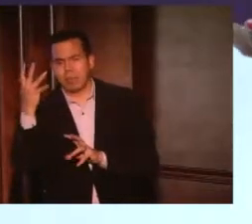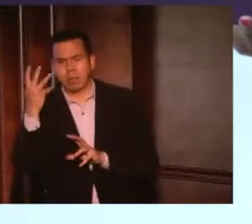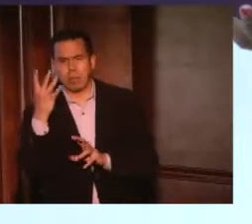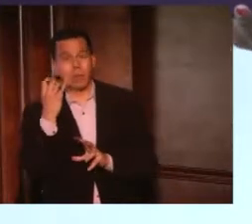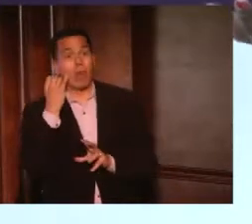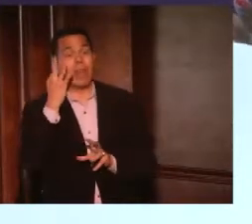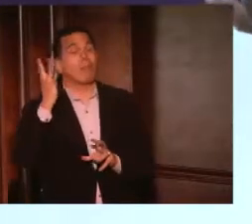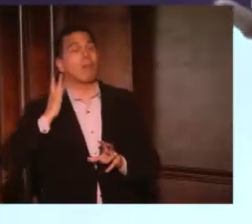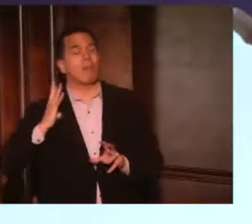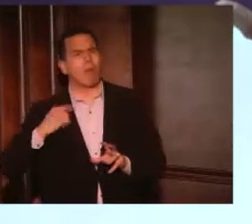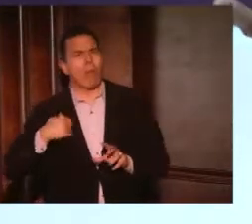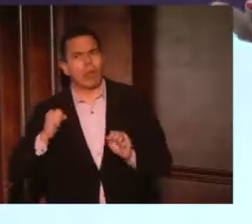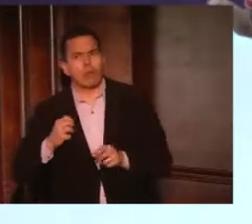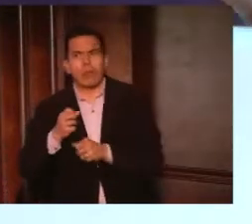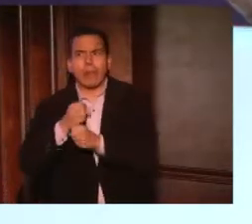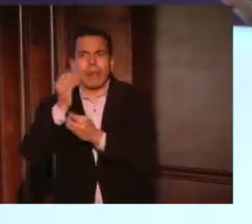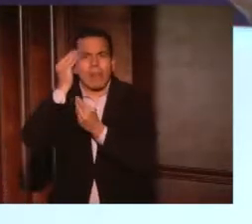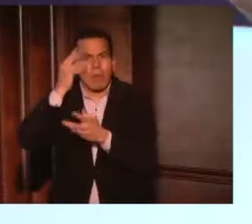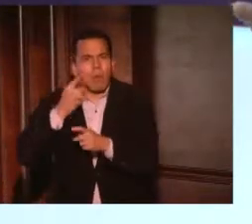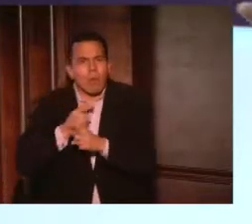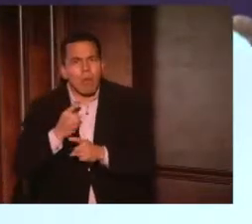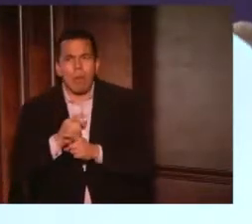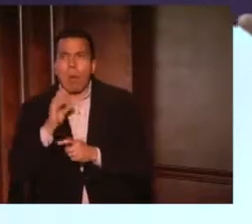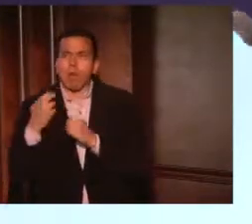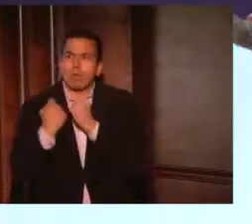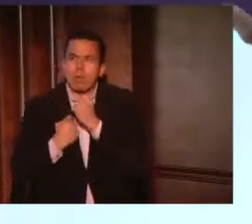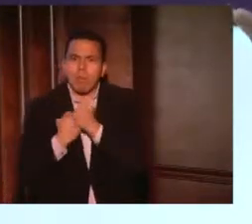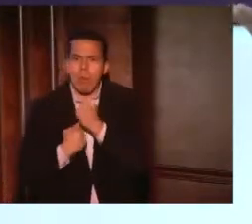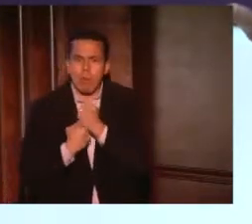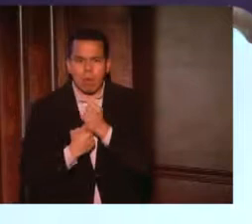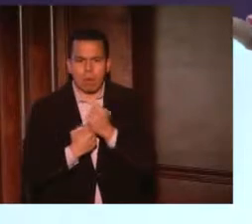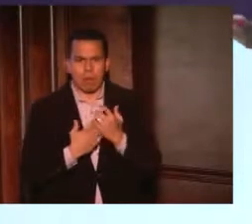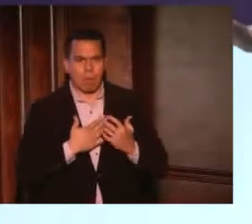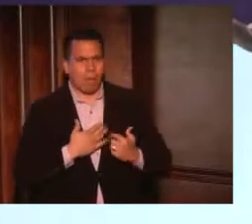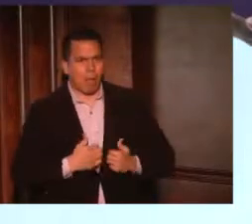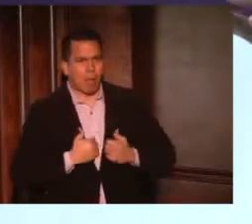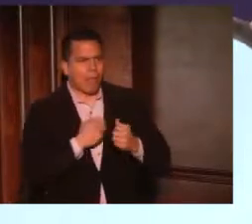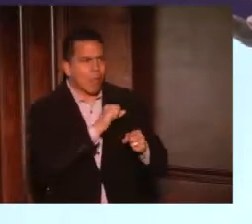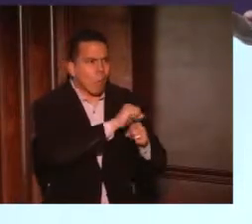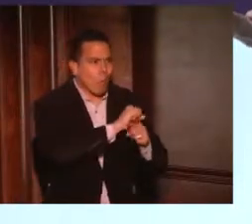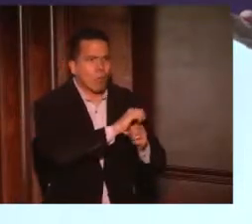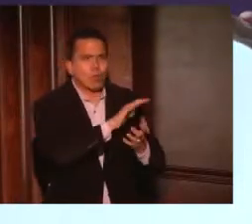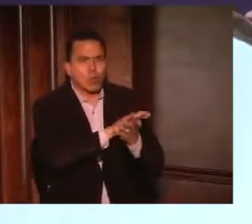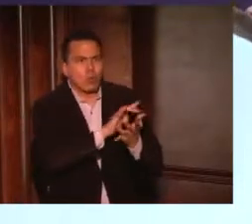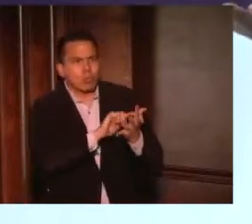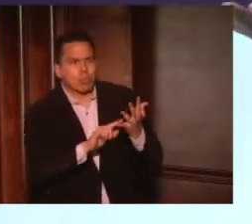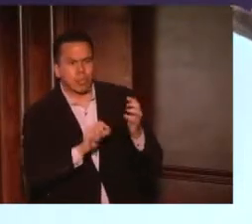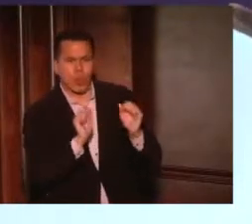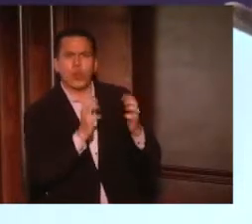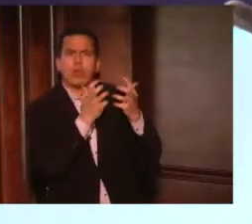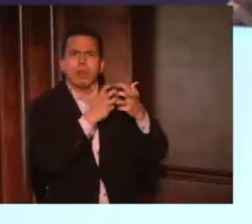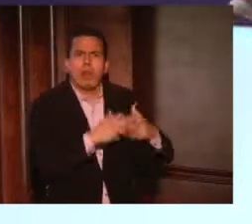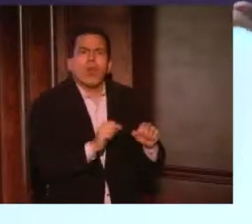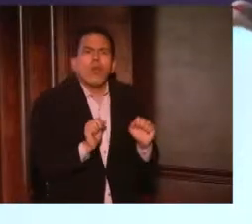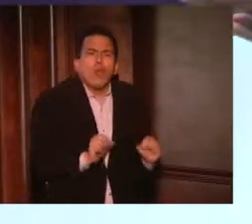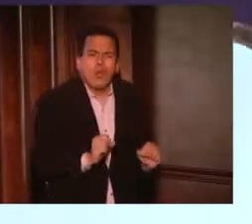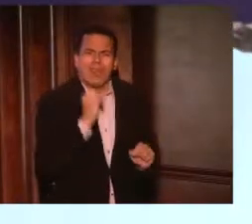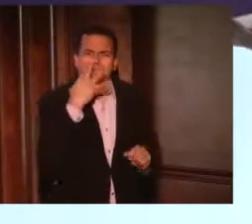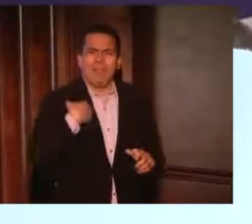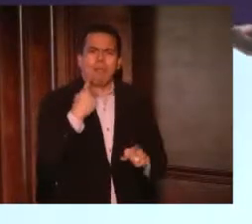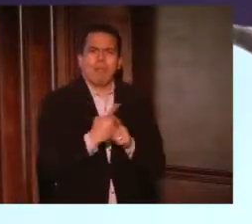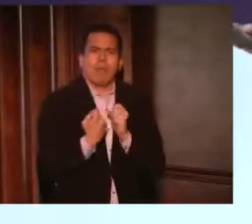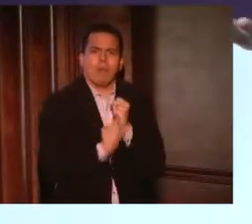get proper information and support, there are many other aspects of my life. So how can we not just also look